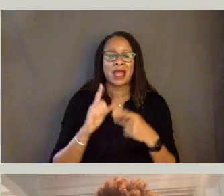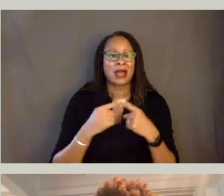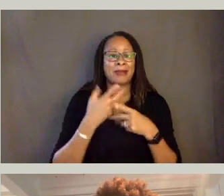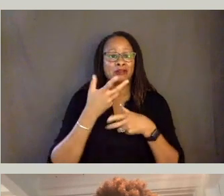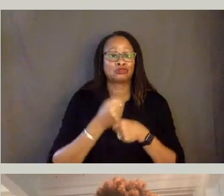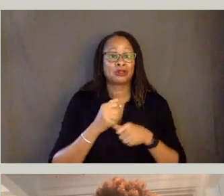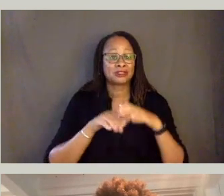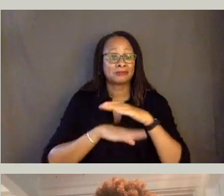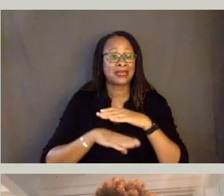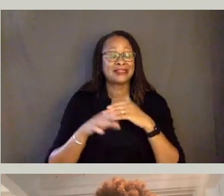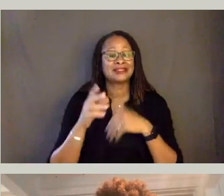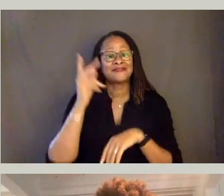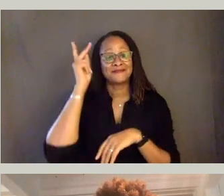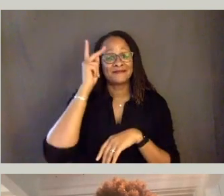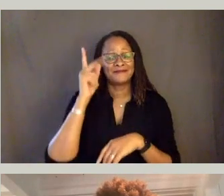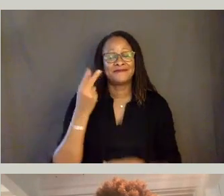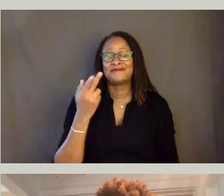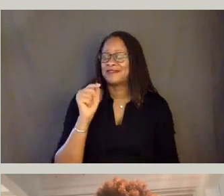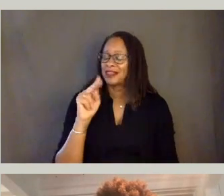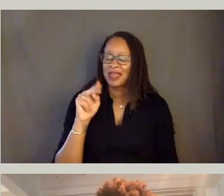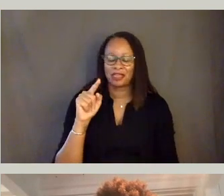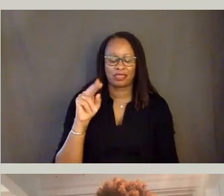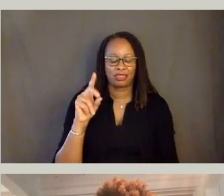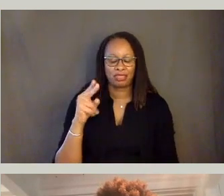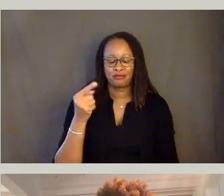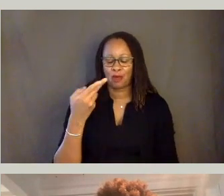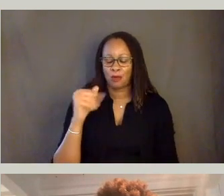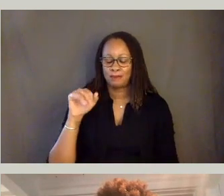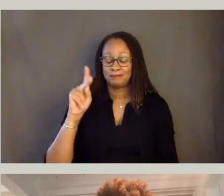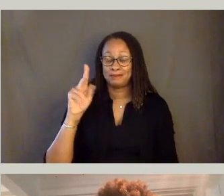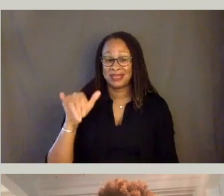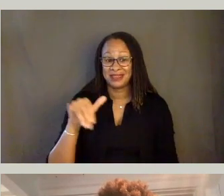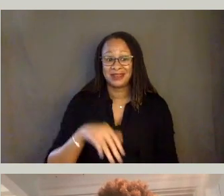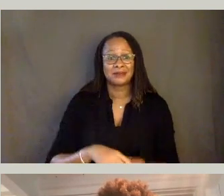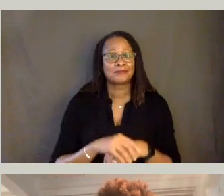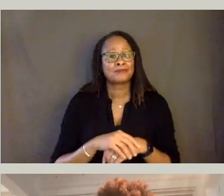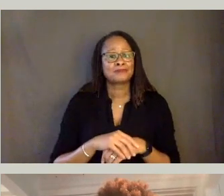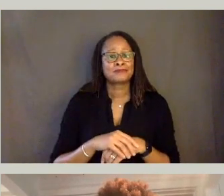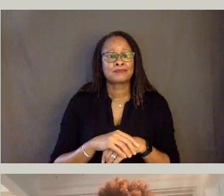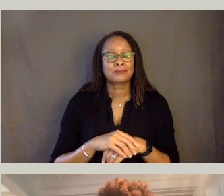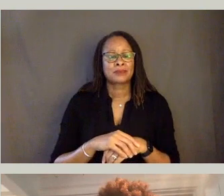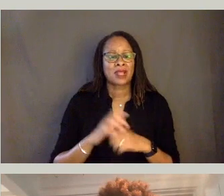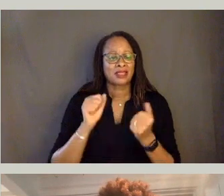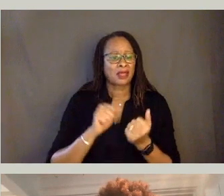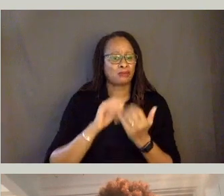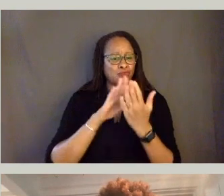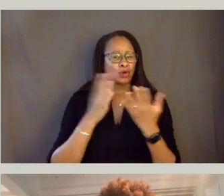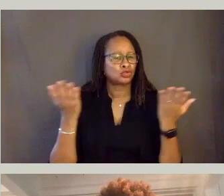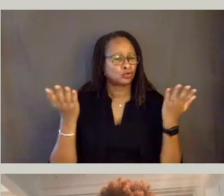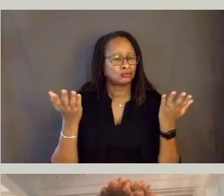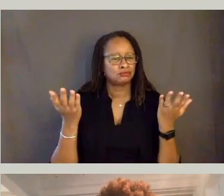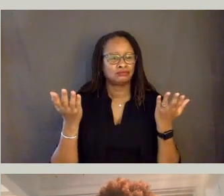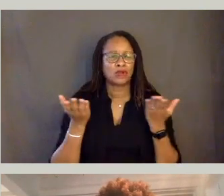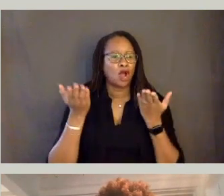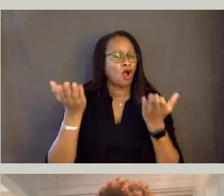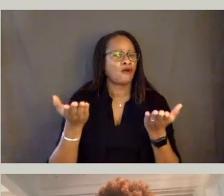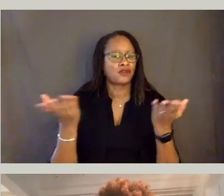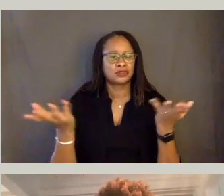philanthropy, and I'm curious, what does this approach offer when it comes